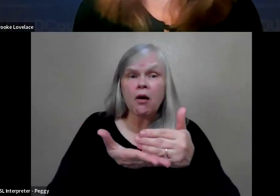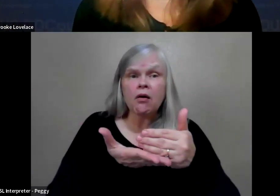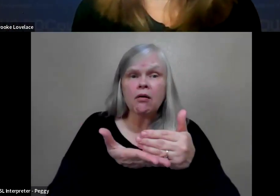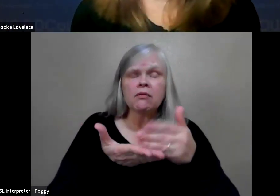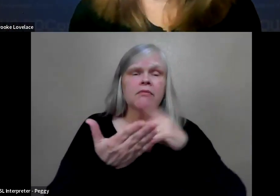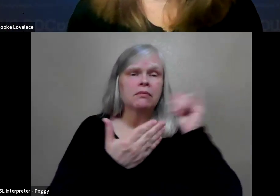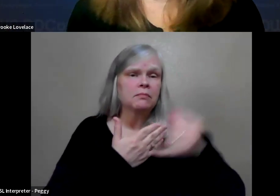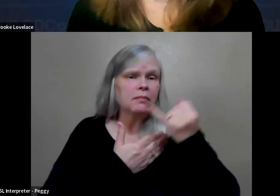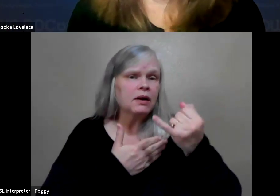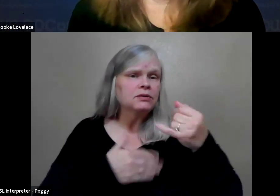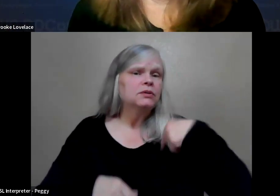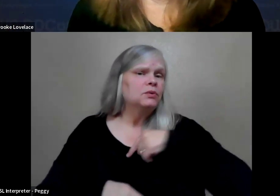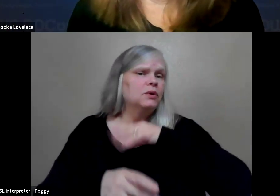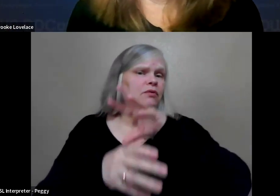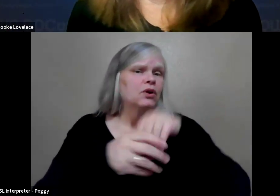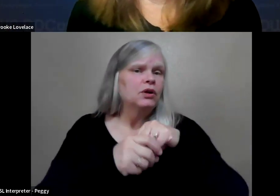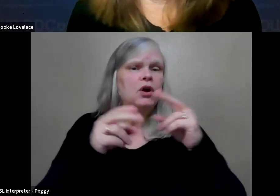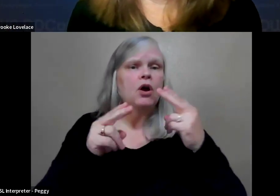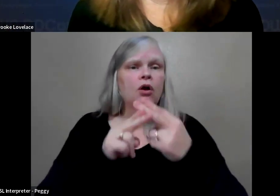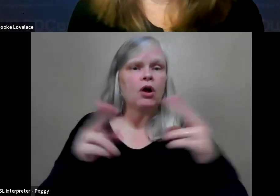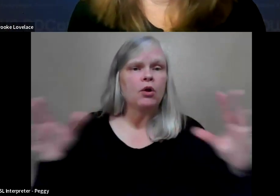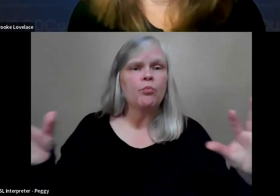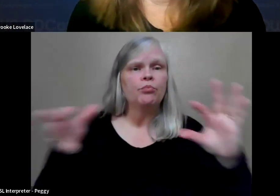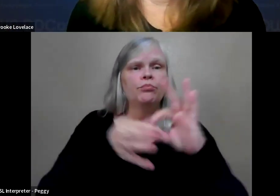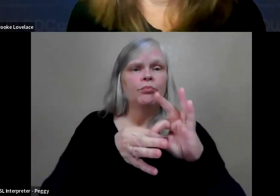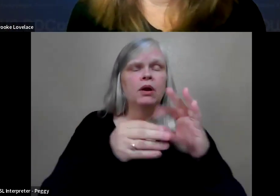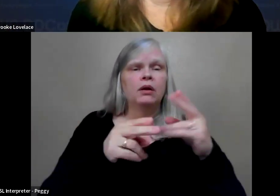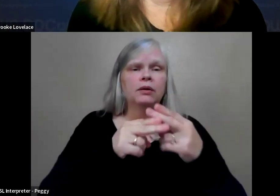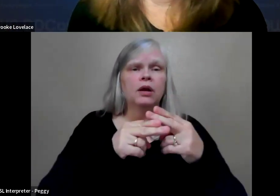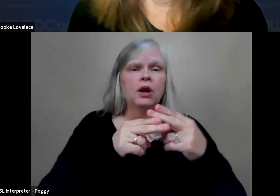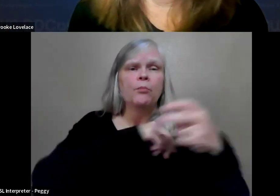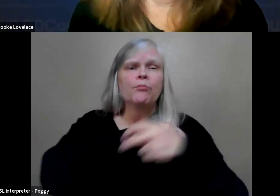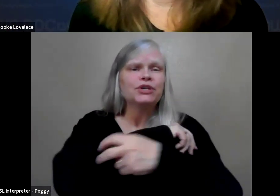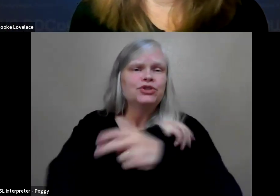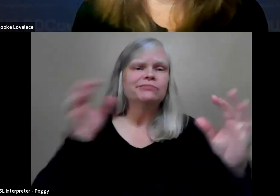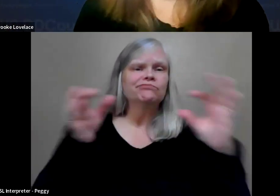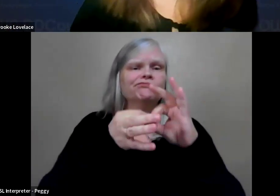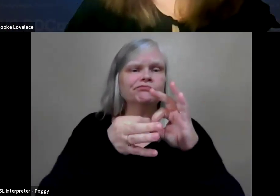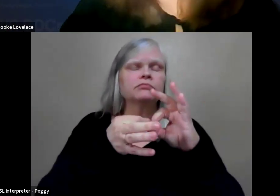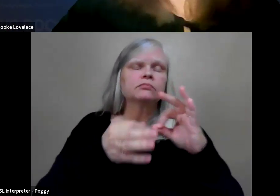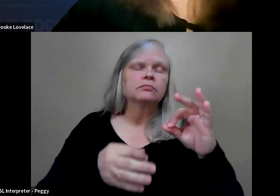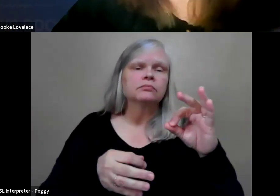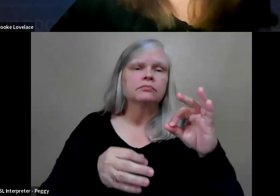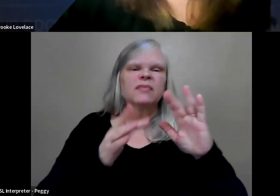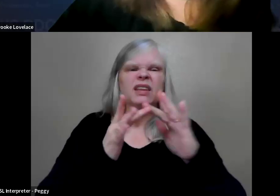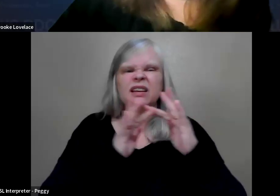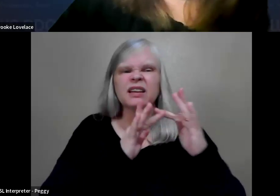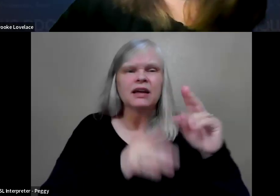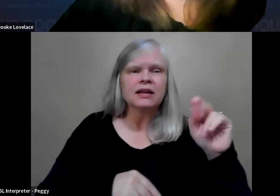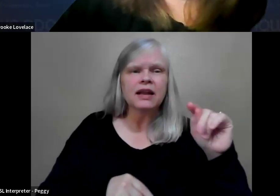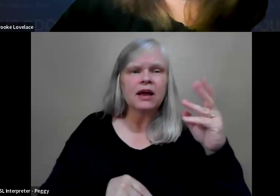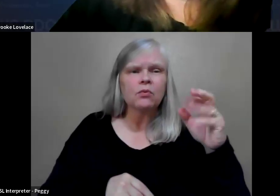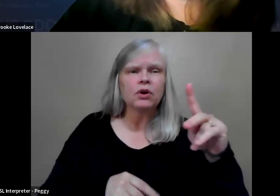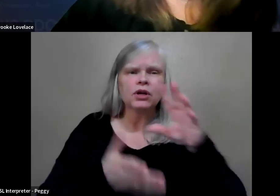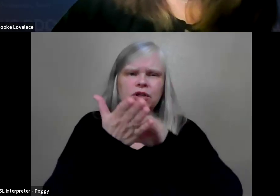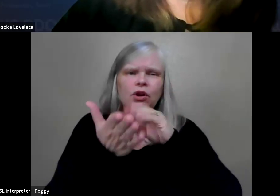project we are involved in called Bridging the Aging and Disability Networks. It is a learning collaborative